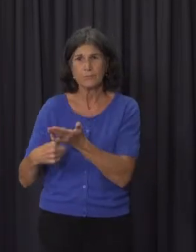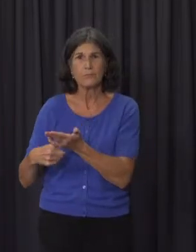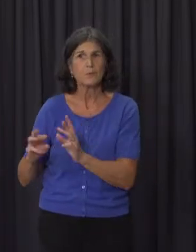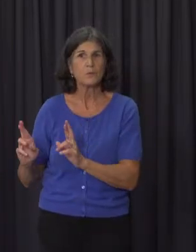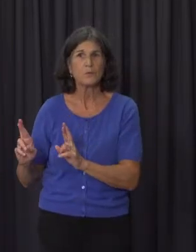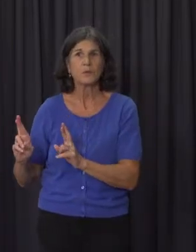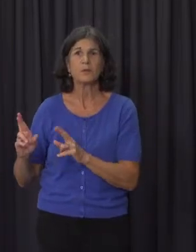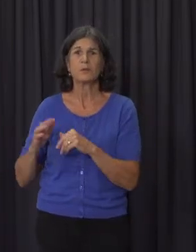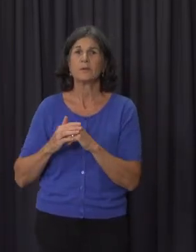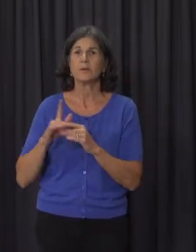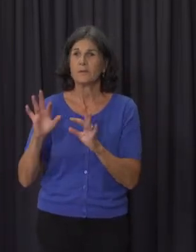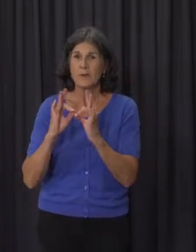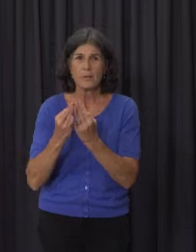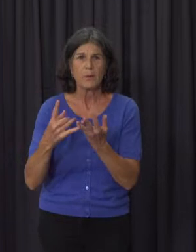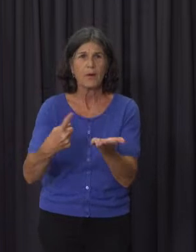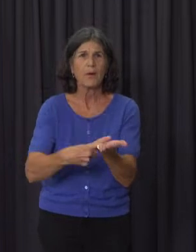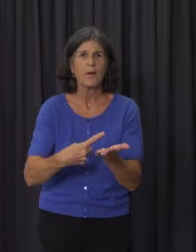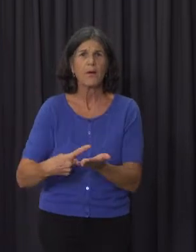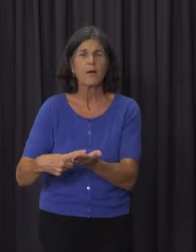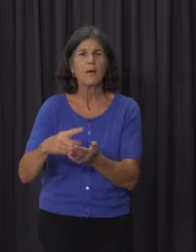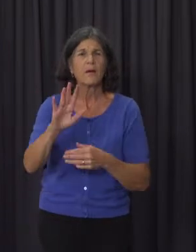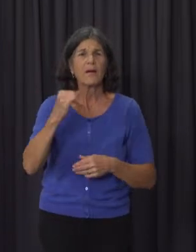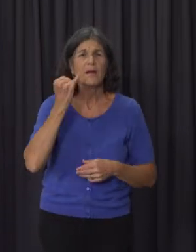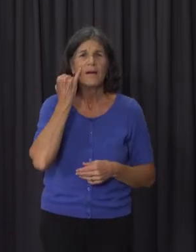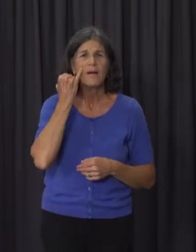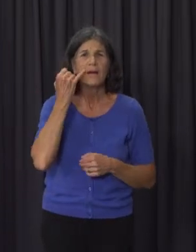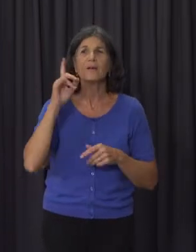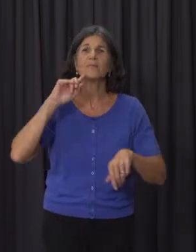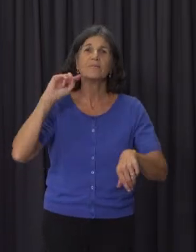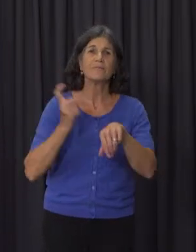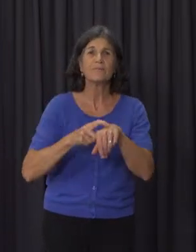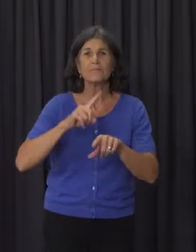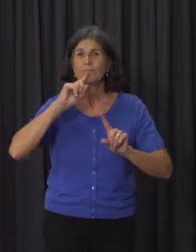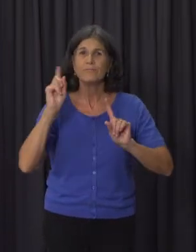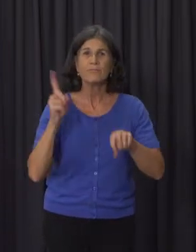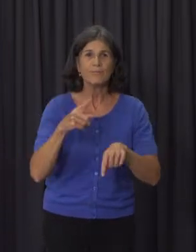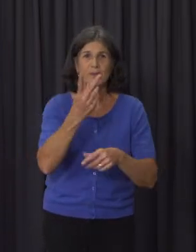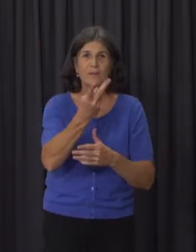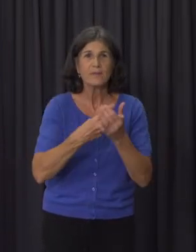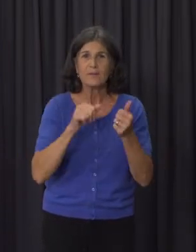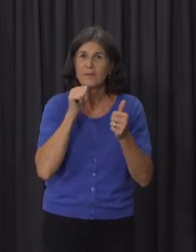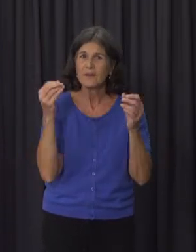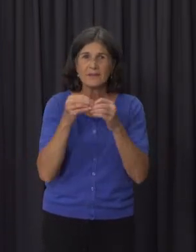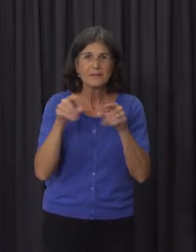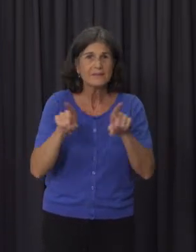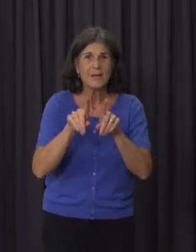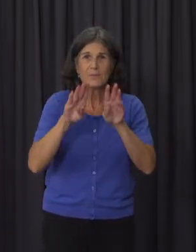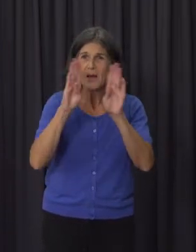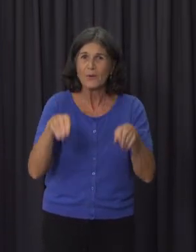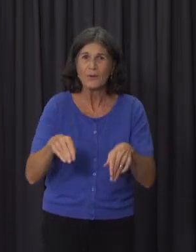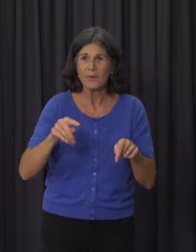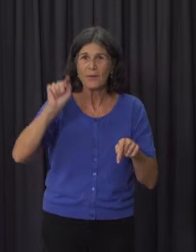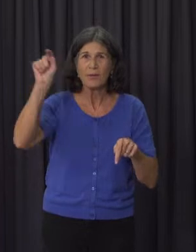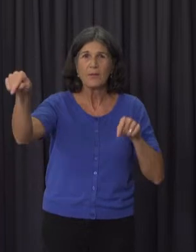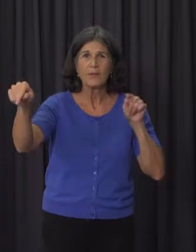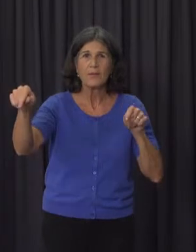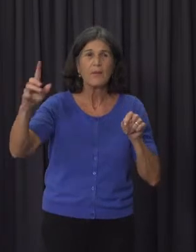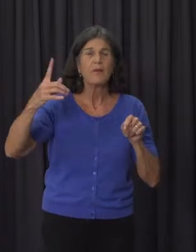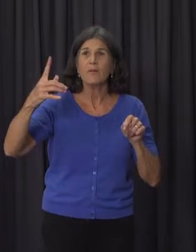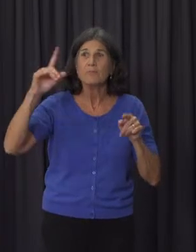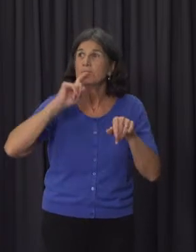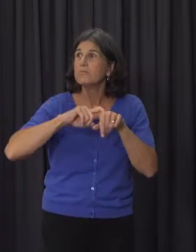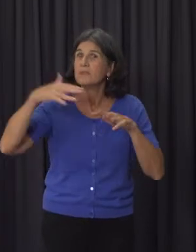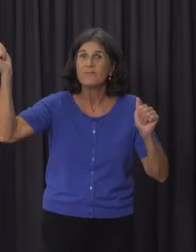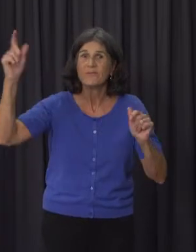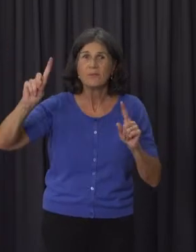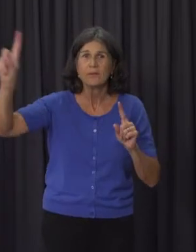at home when an evacuation order is issued. Remember to stay connected with your neighbors and community members as well. In your preparation,